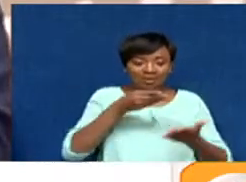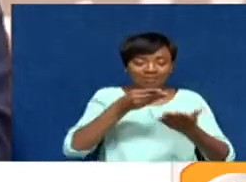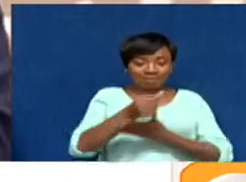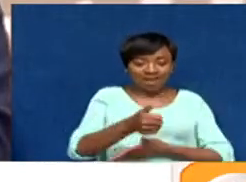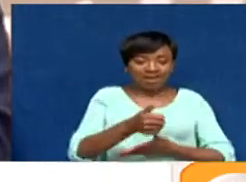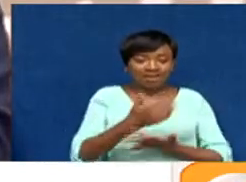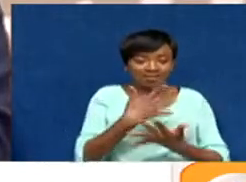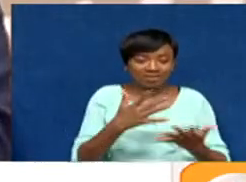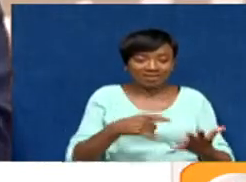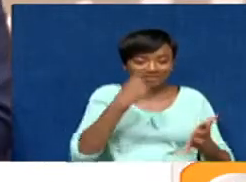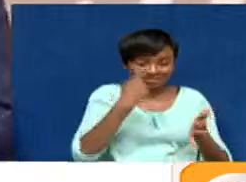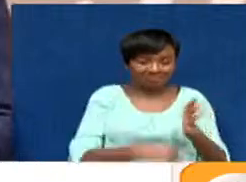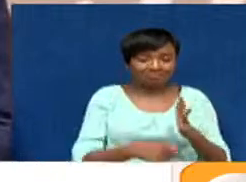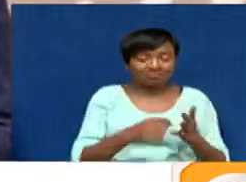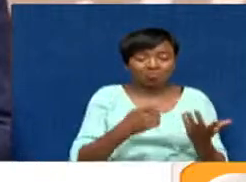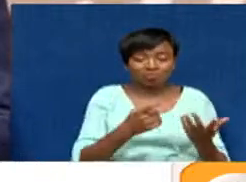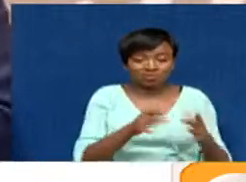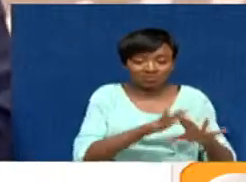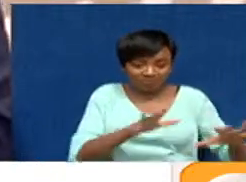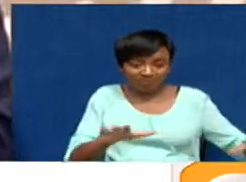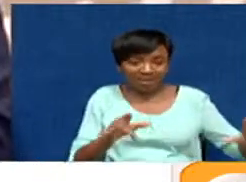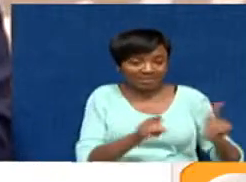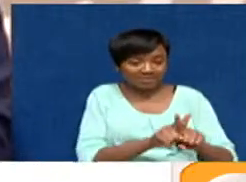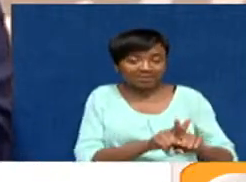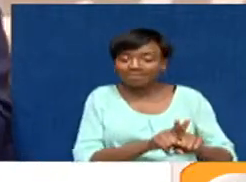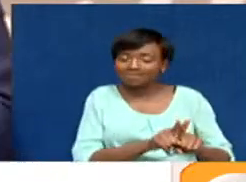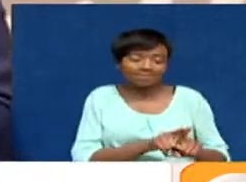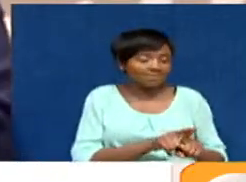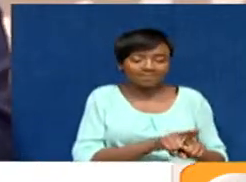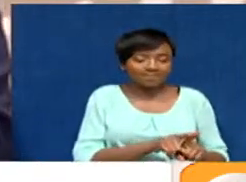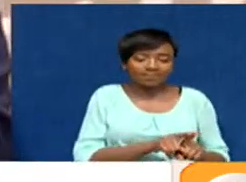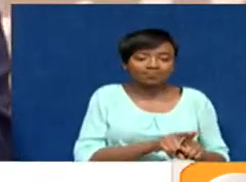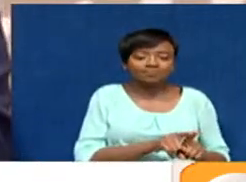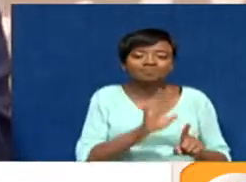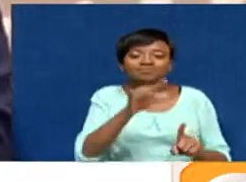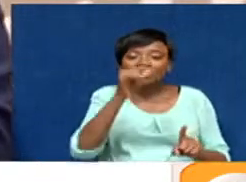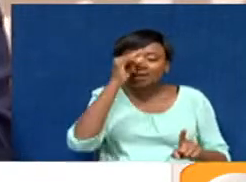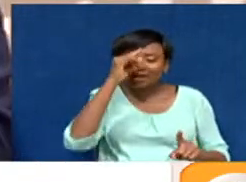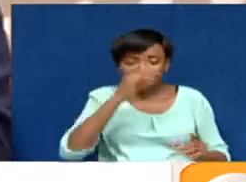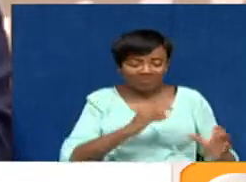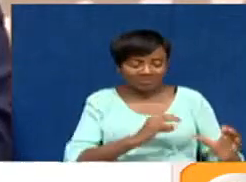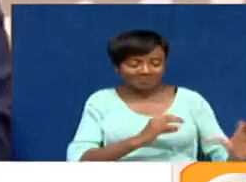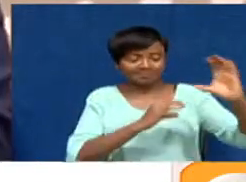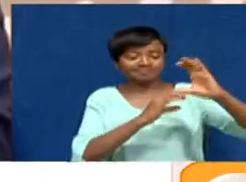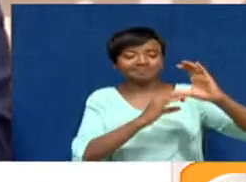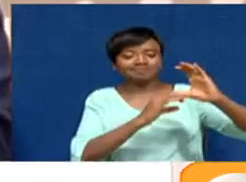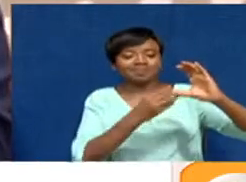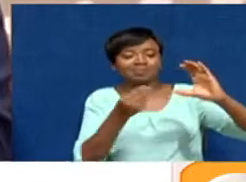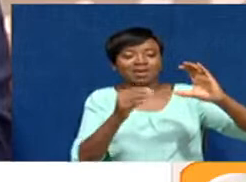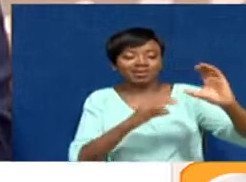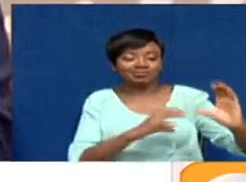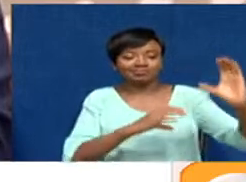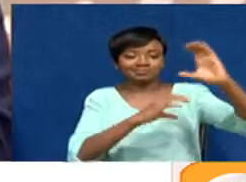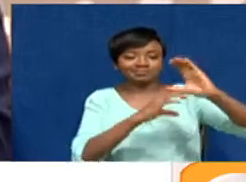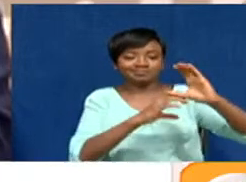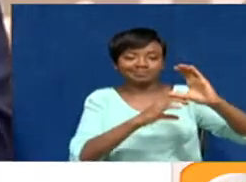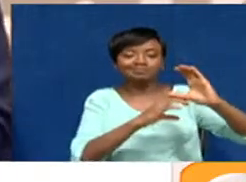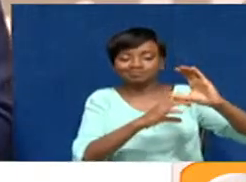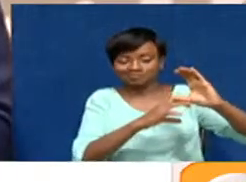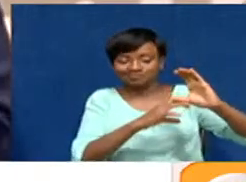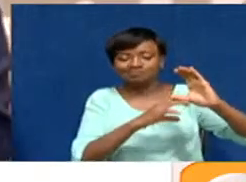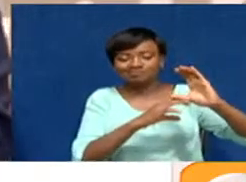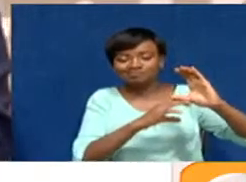price. We are cushioned by the subsidy by something like 20 shillings per liter.